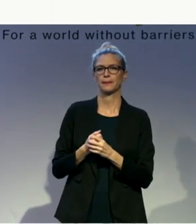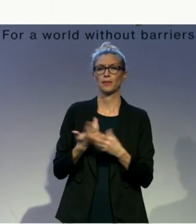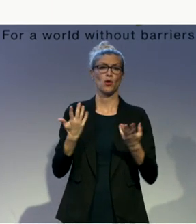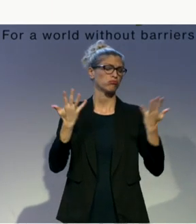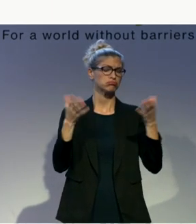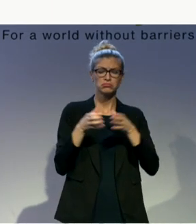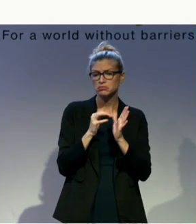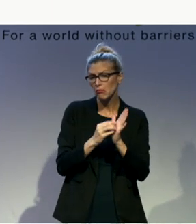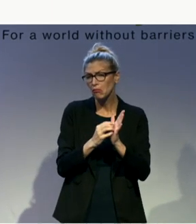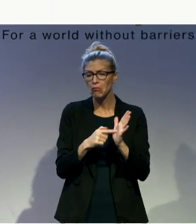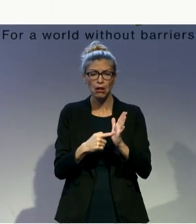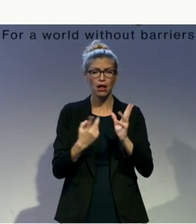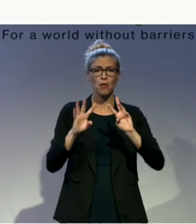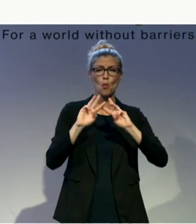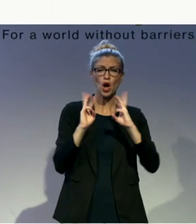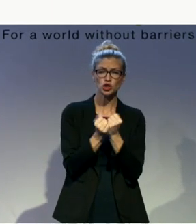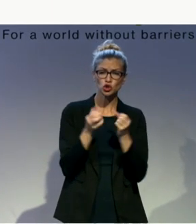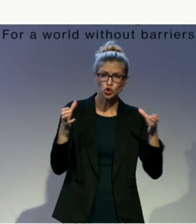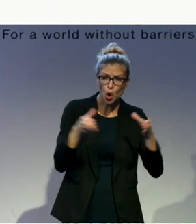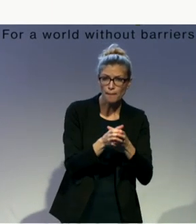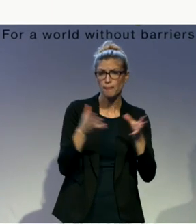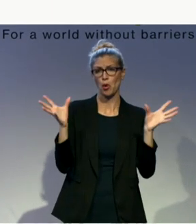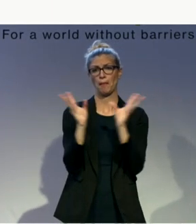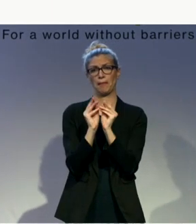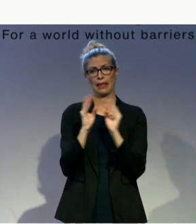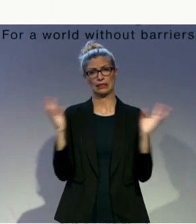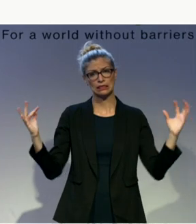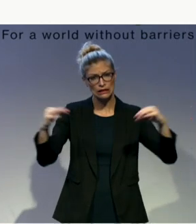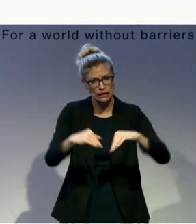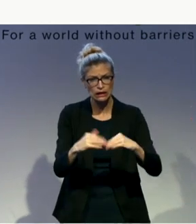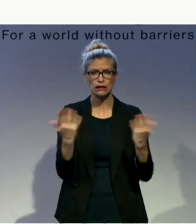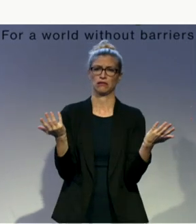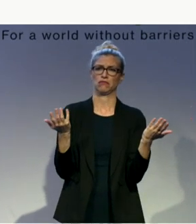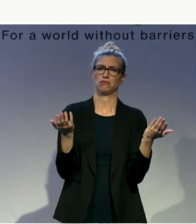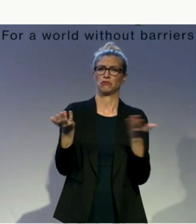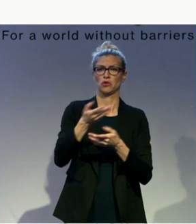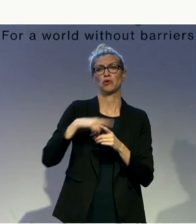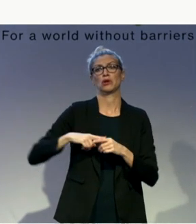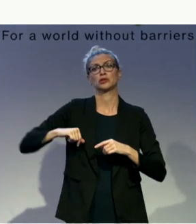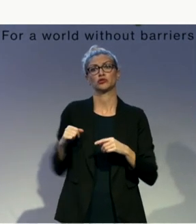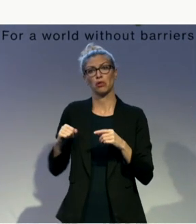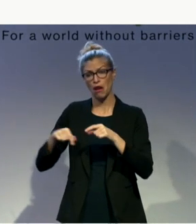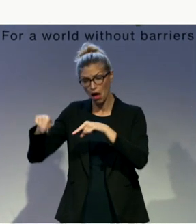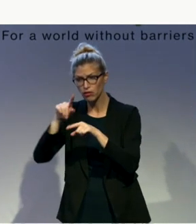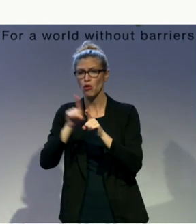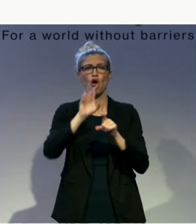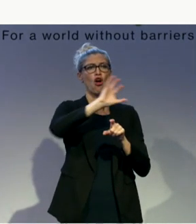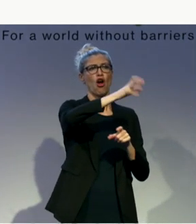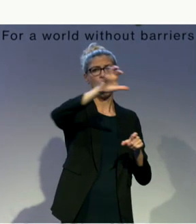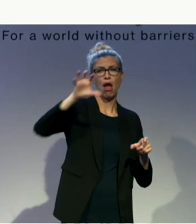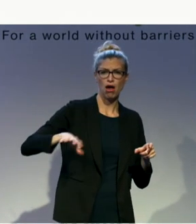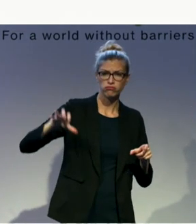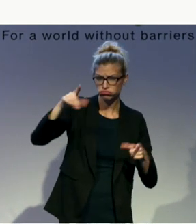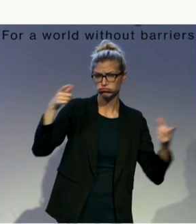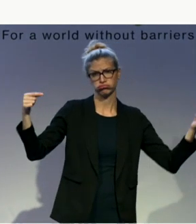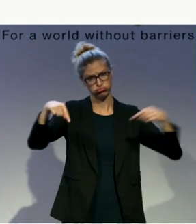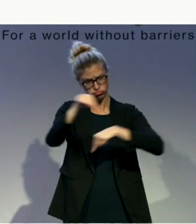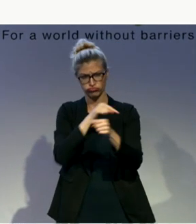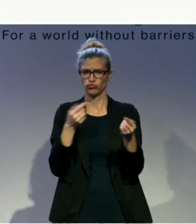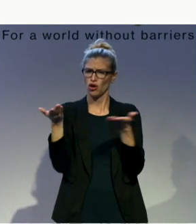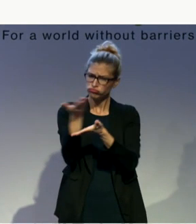also, again, meetings all across Scotland with local politicians, and maybe you can tell us in direct